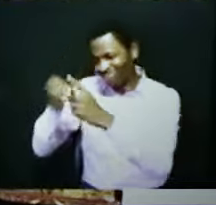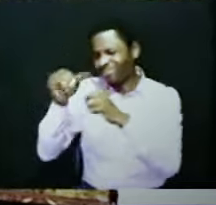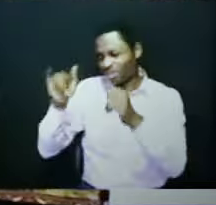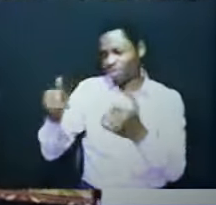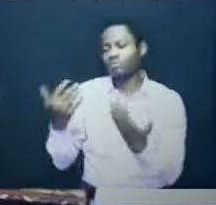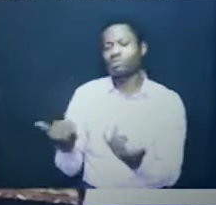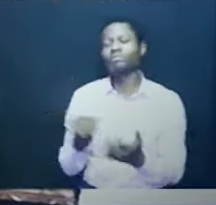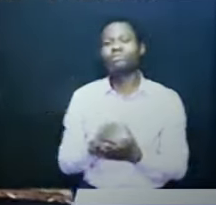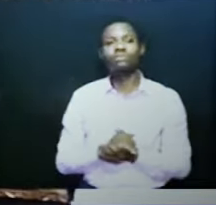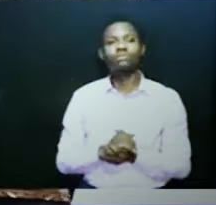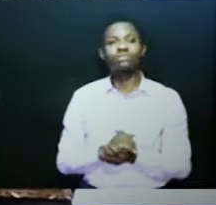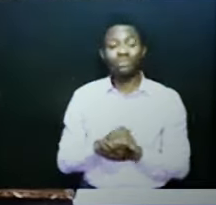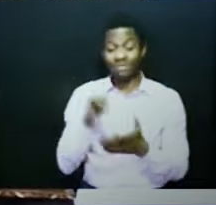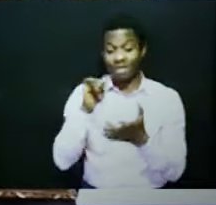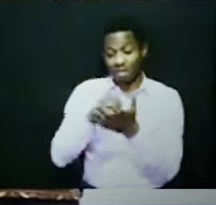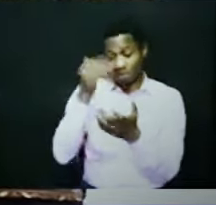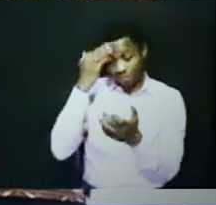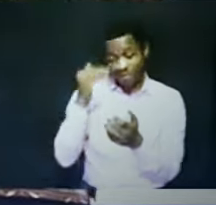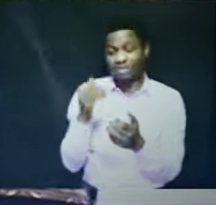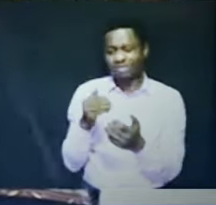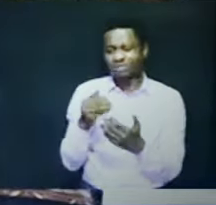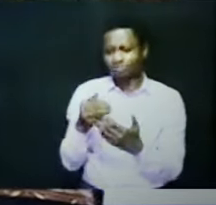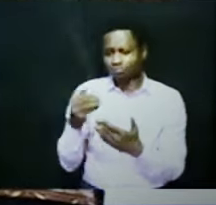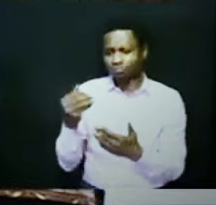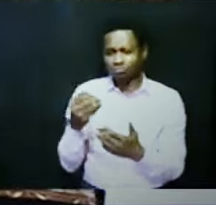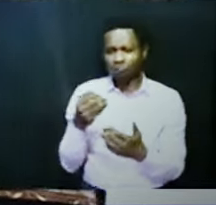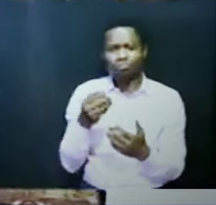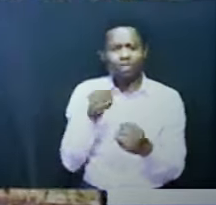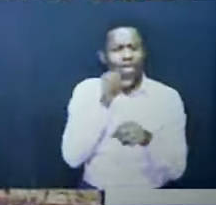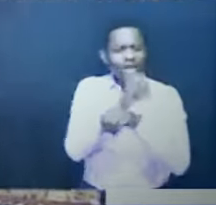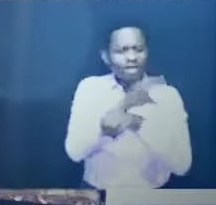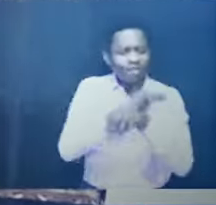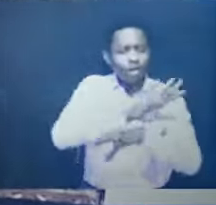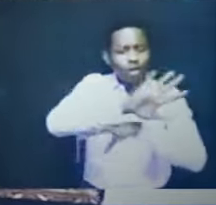That is why we are calling for the repositioning of the mind.